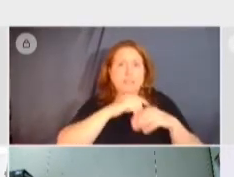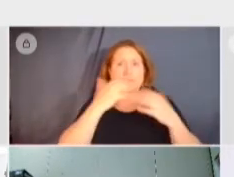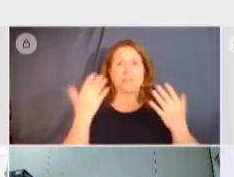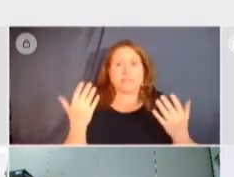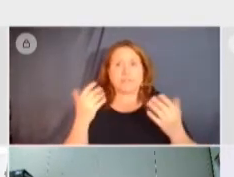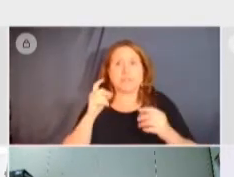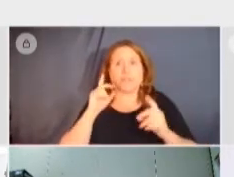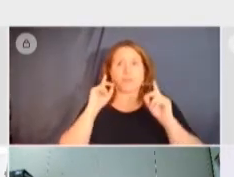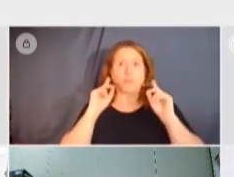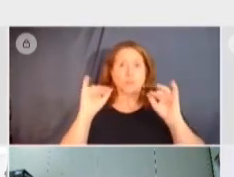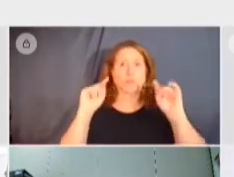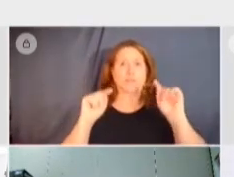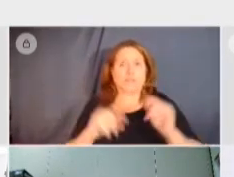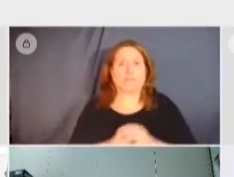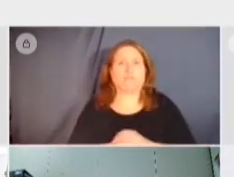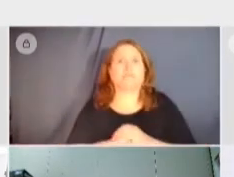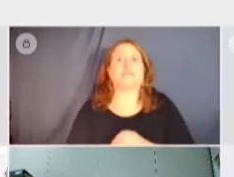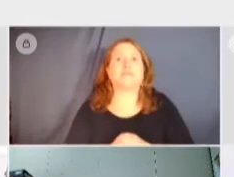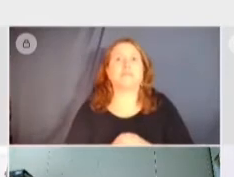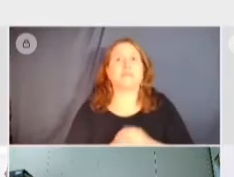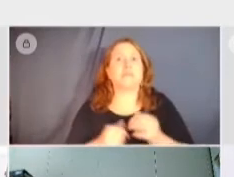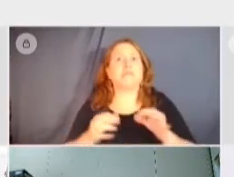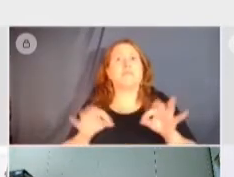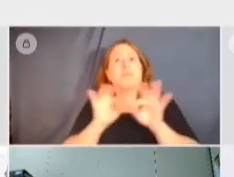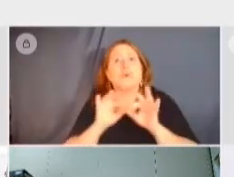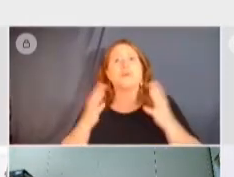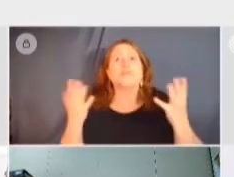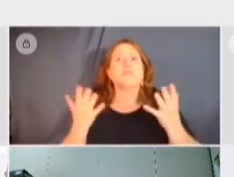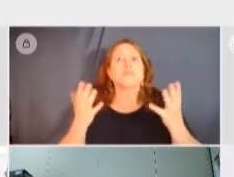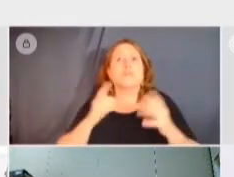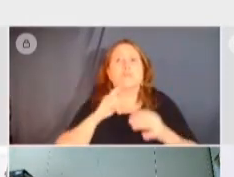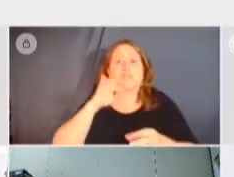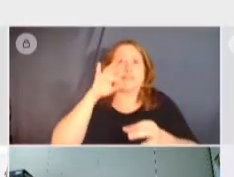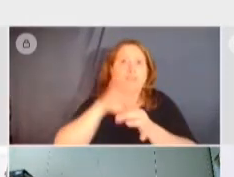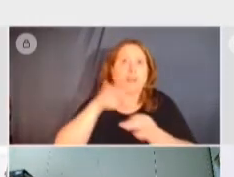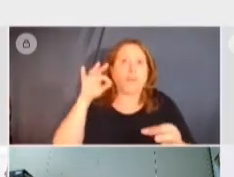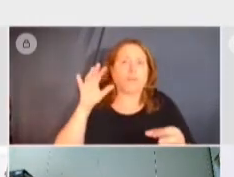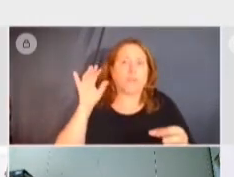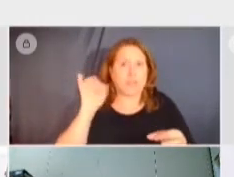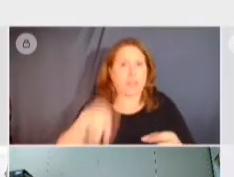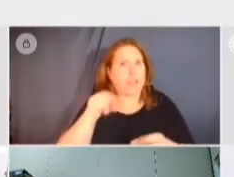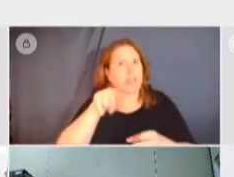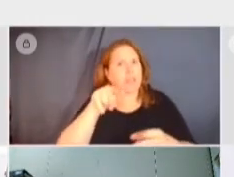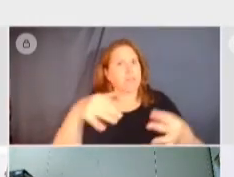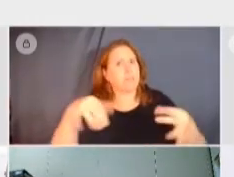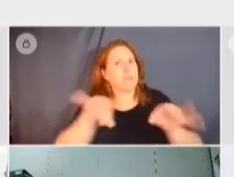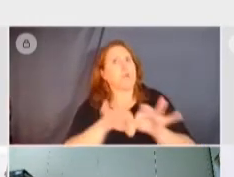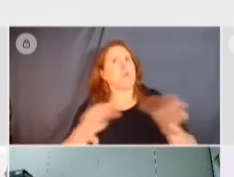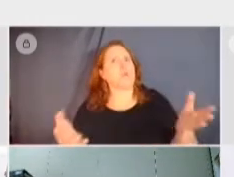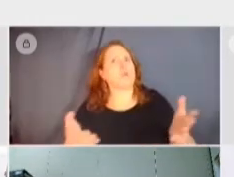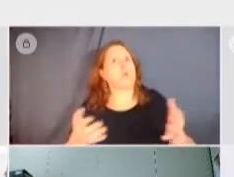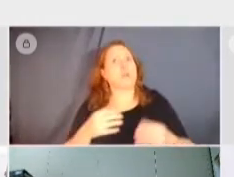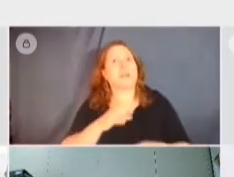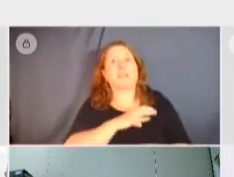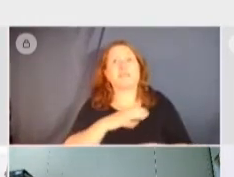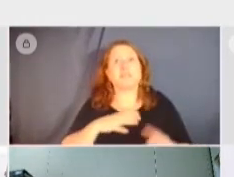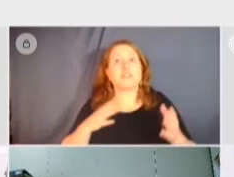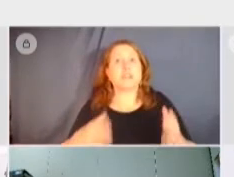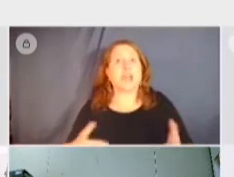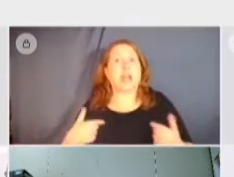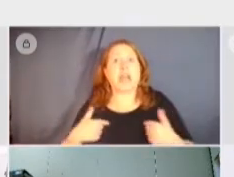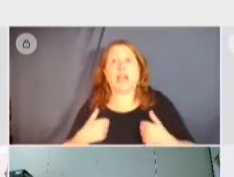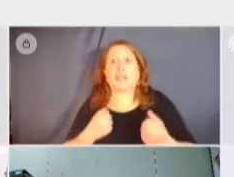do is vote. Commissioner, I have no objection if you want to ask staff to draft such